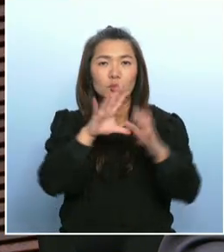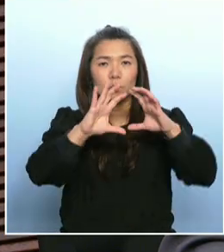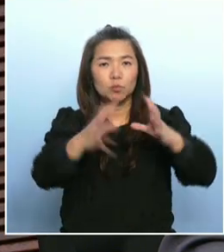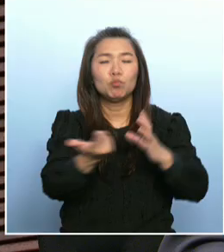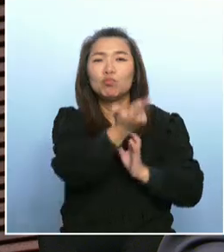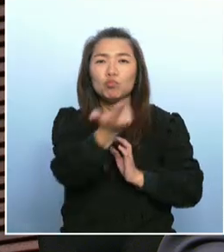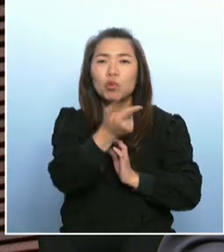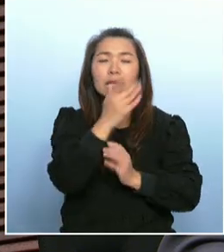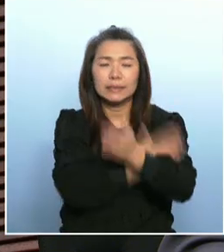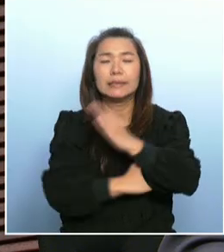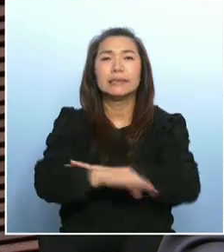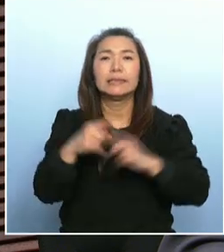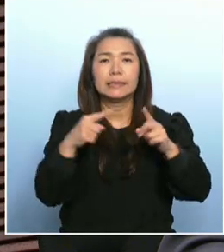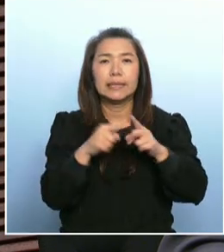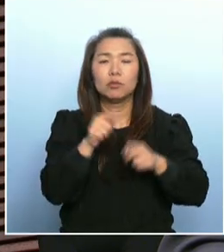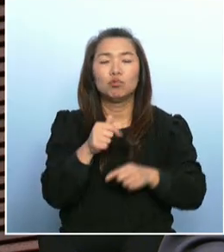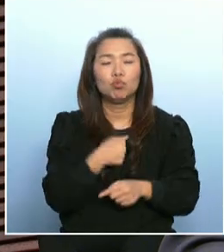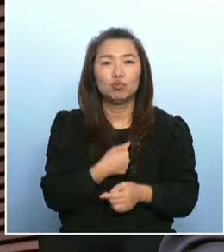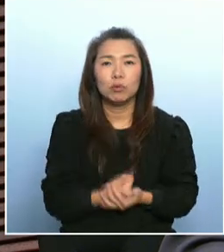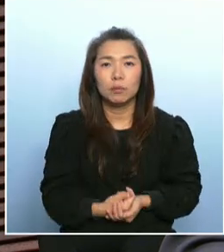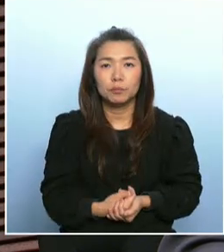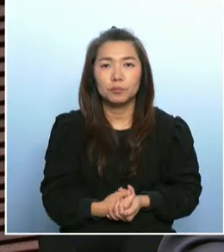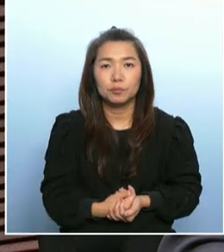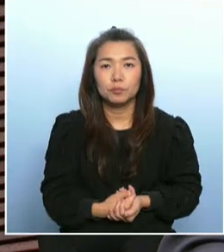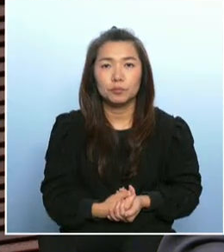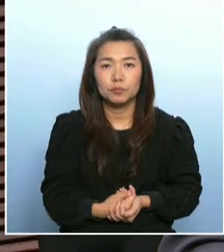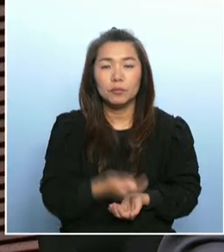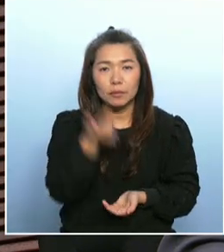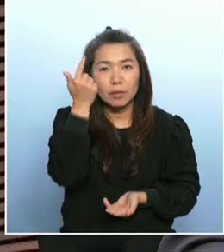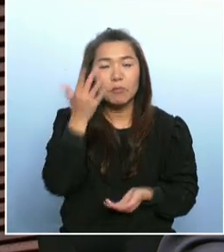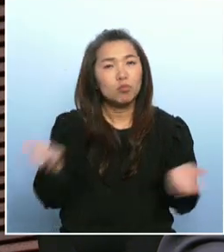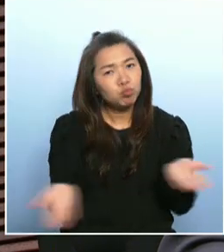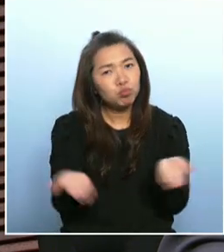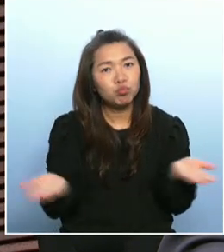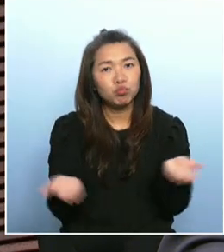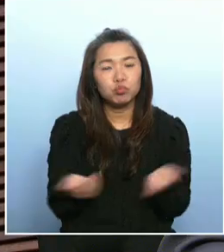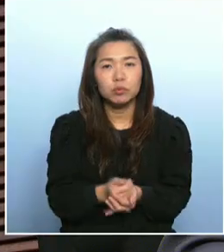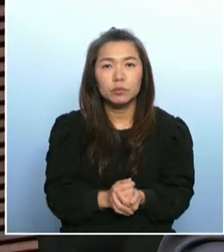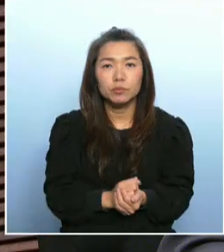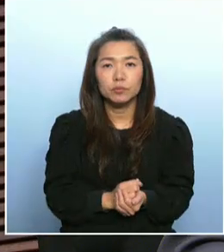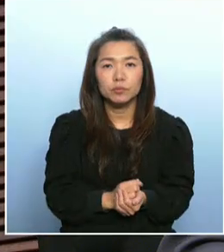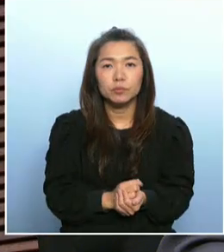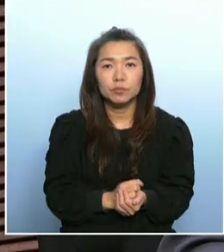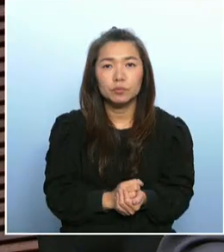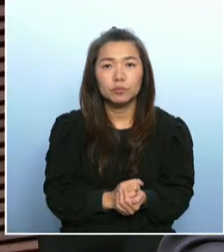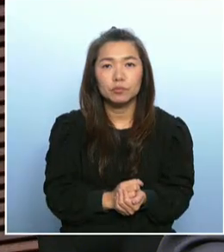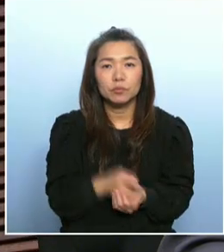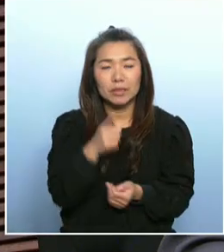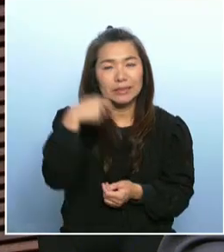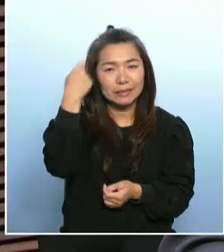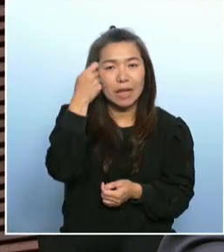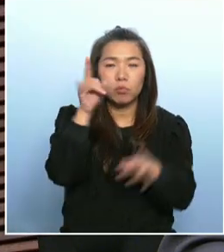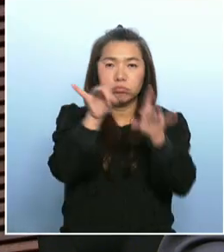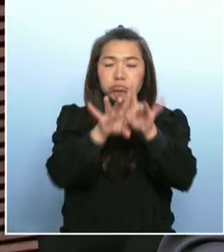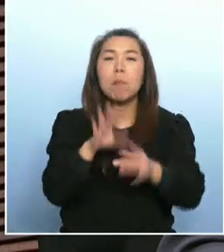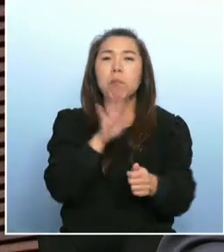We want to take care of the majority of the PWDs as well as their needs. At the same time,